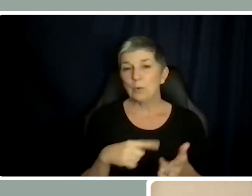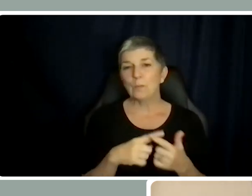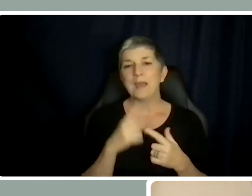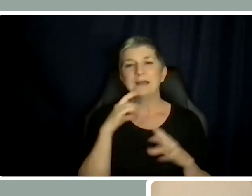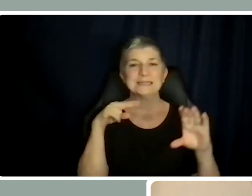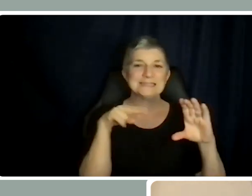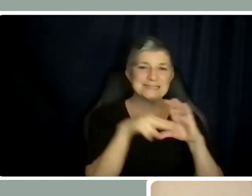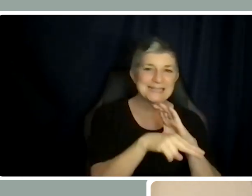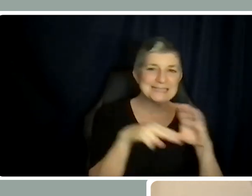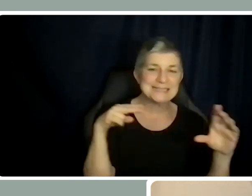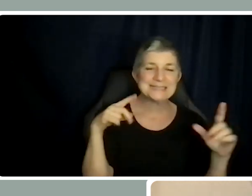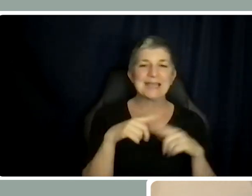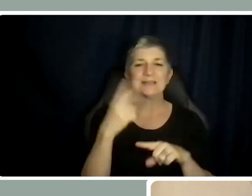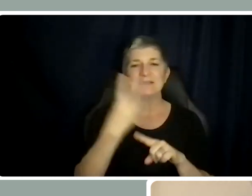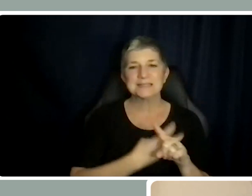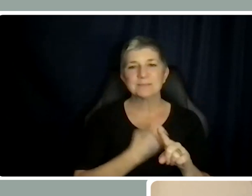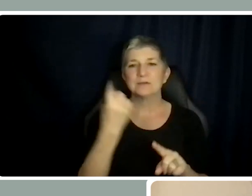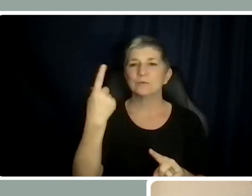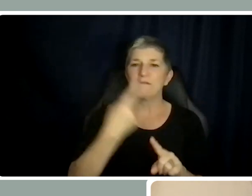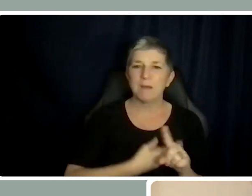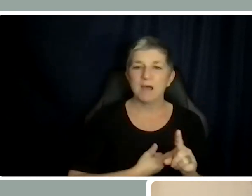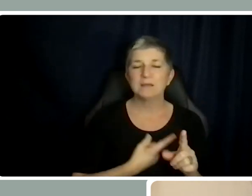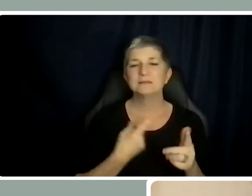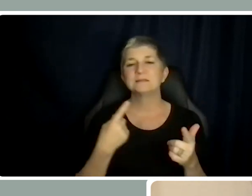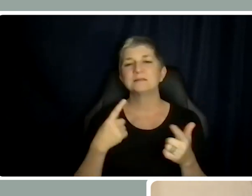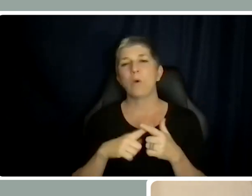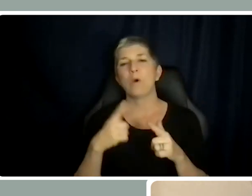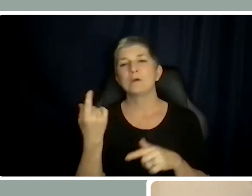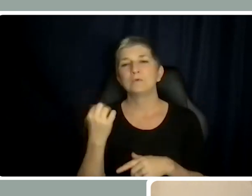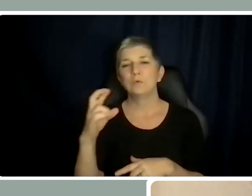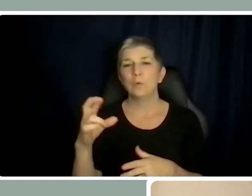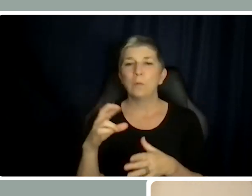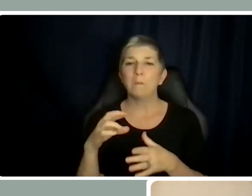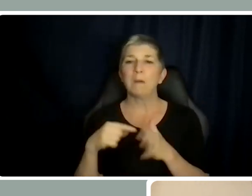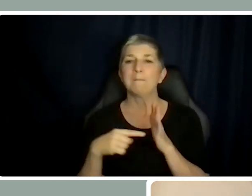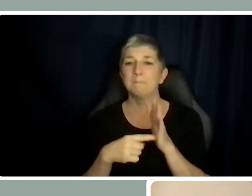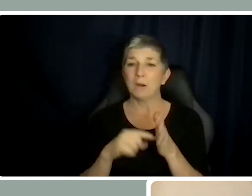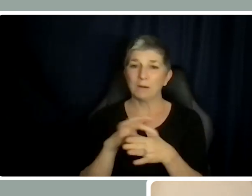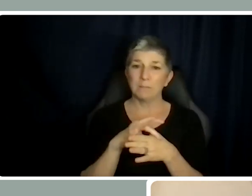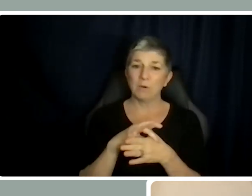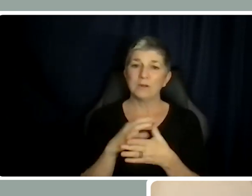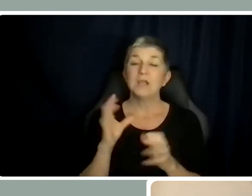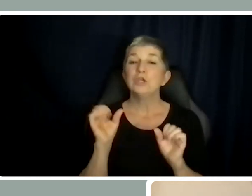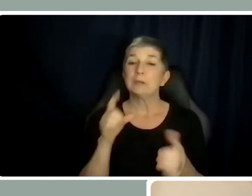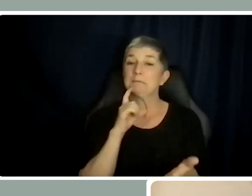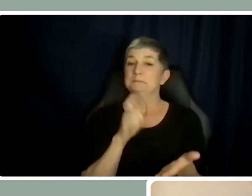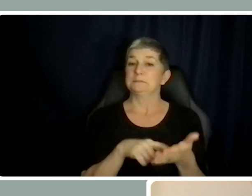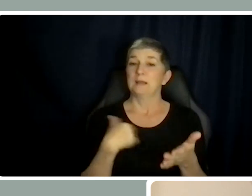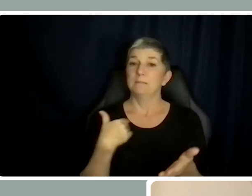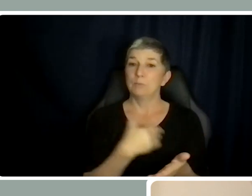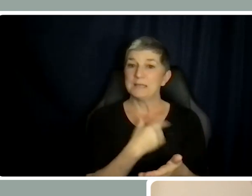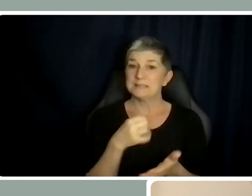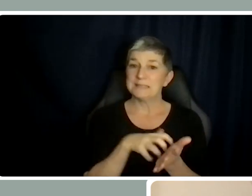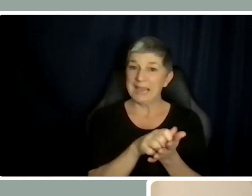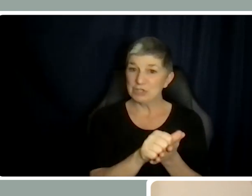CT scans every 6 months or every 12 months or something like that, or you check tumor marker proteins, you can pick up breast cancer